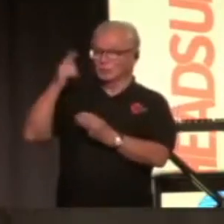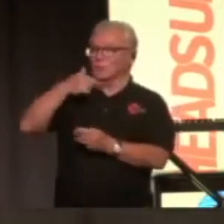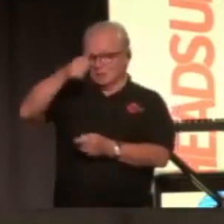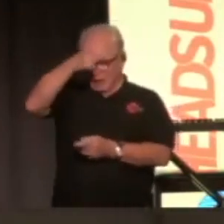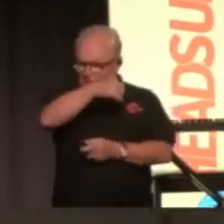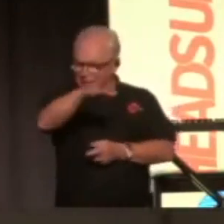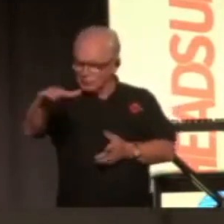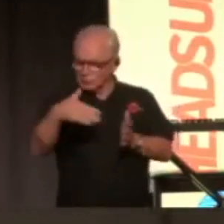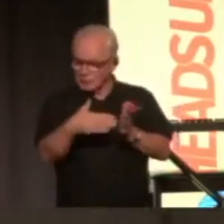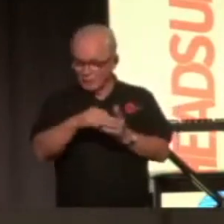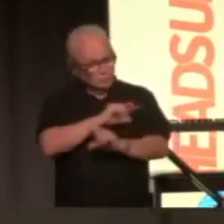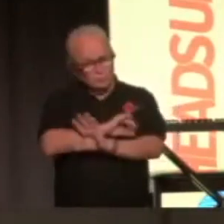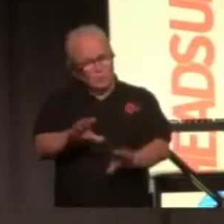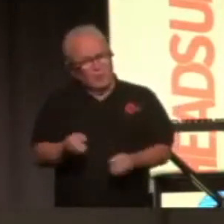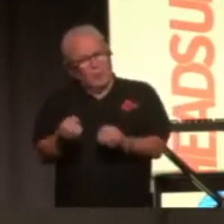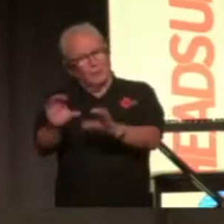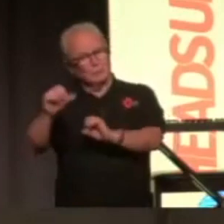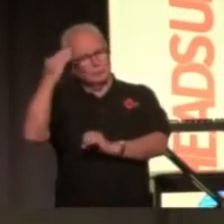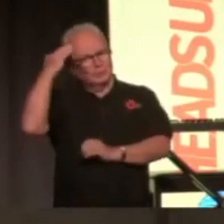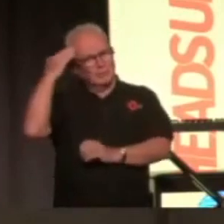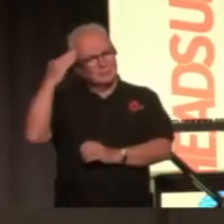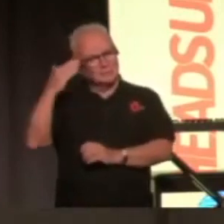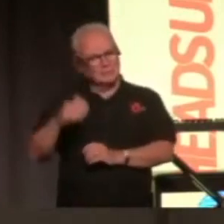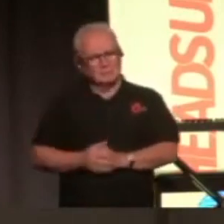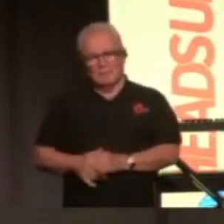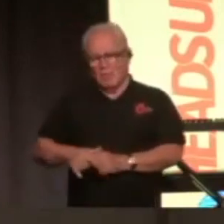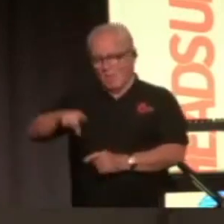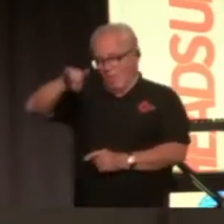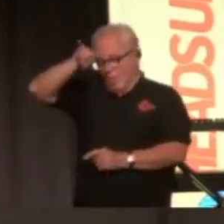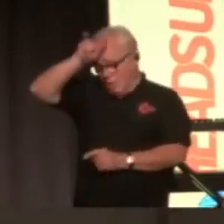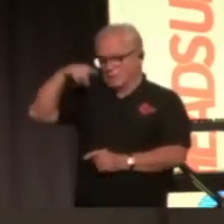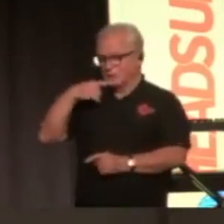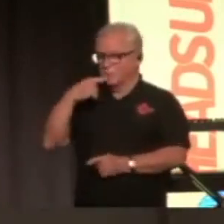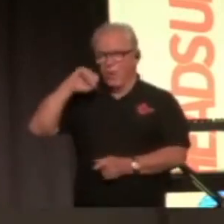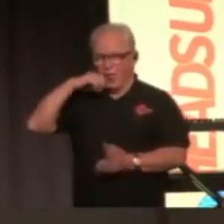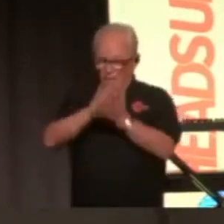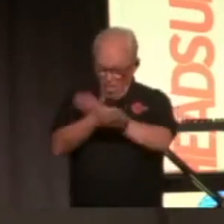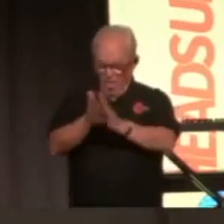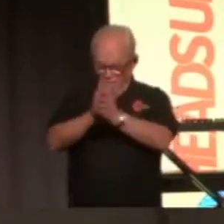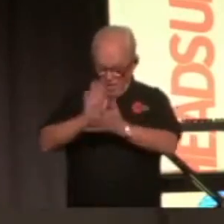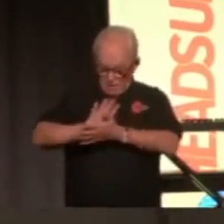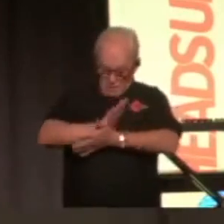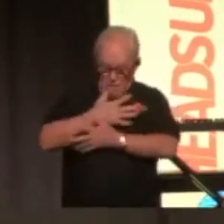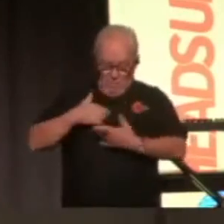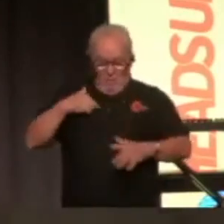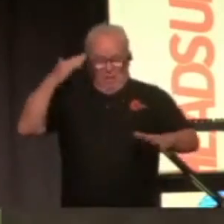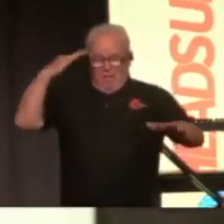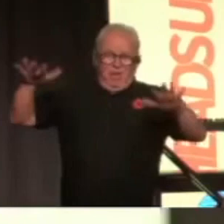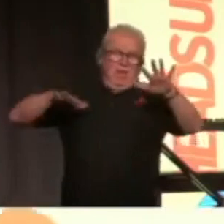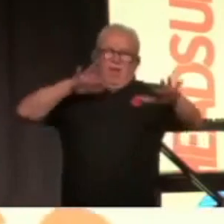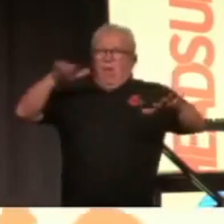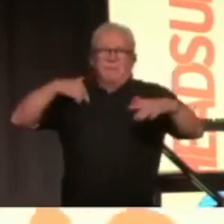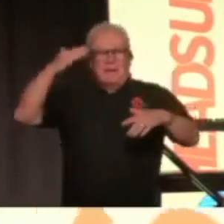lose your head. He's given you threats of disaster and images to set your head into panic mode.